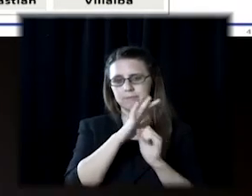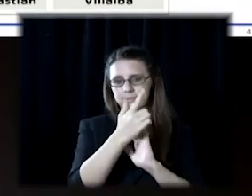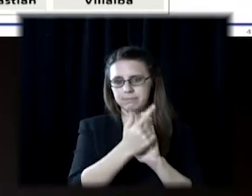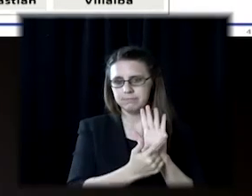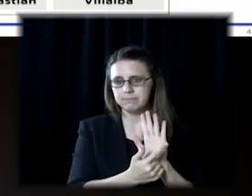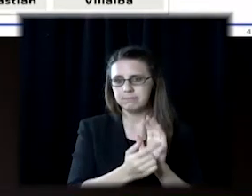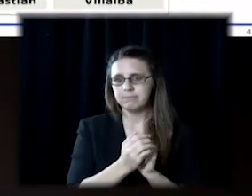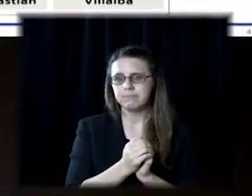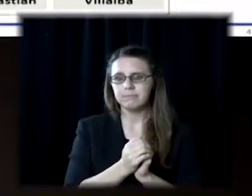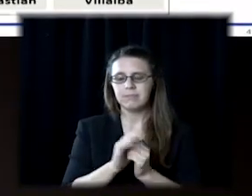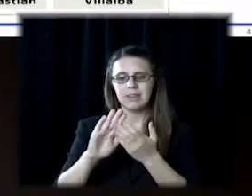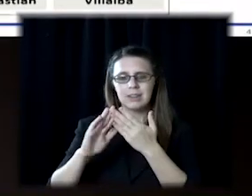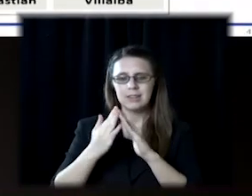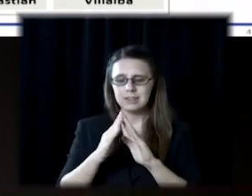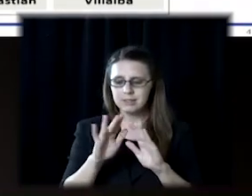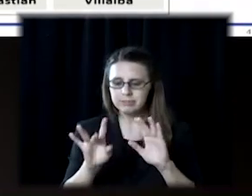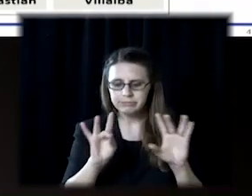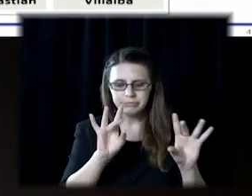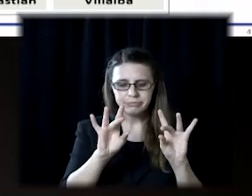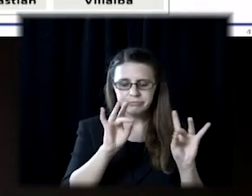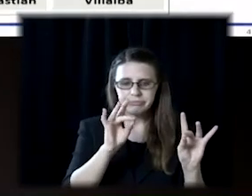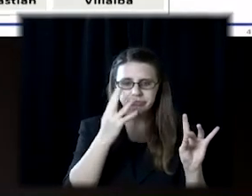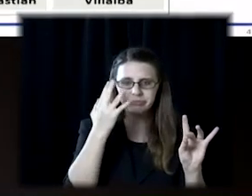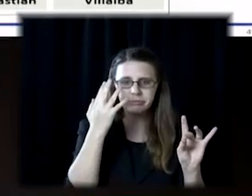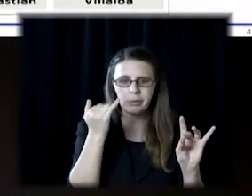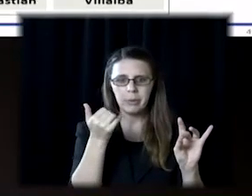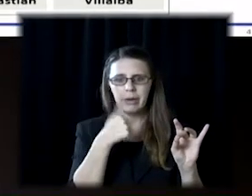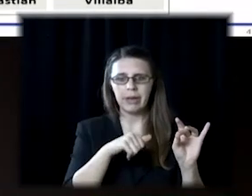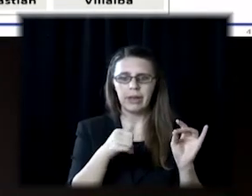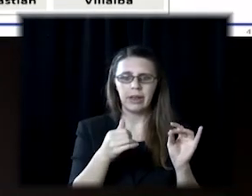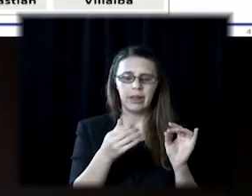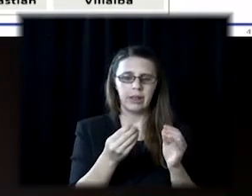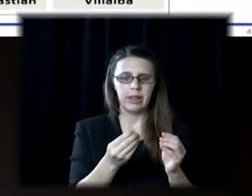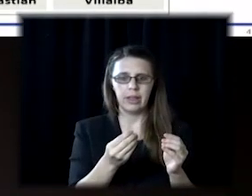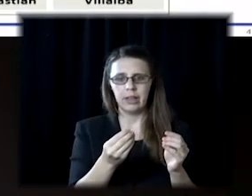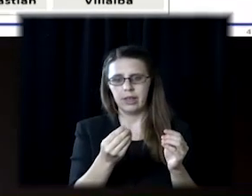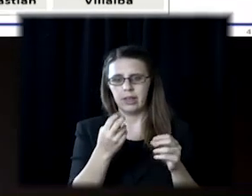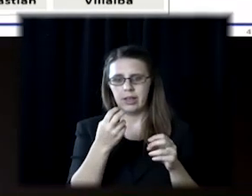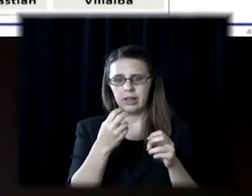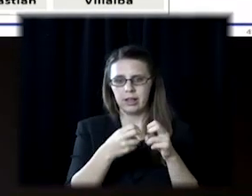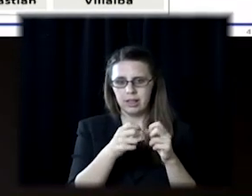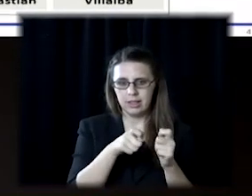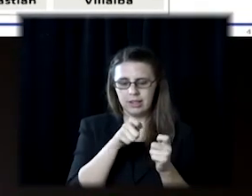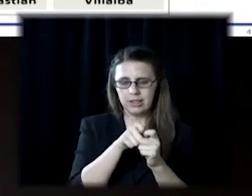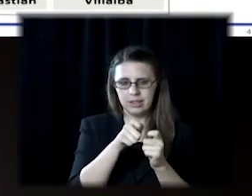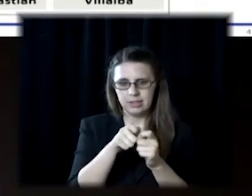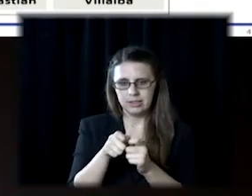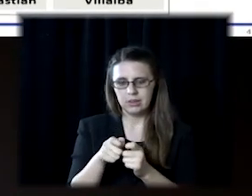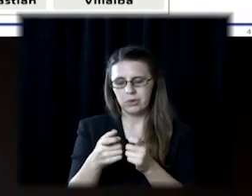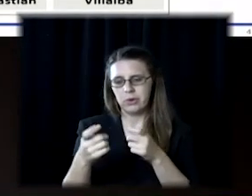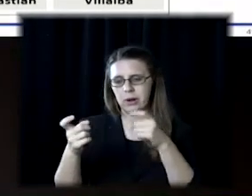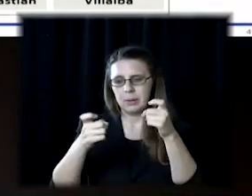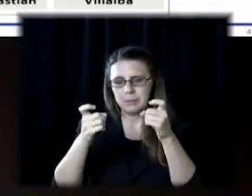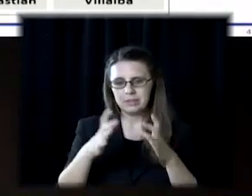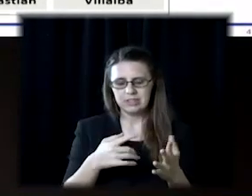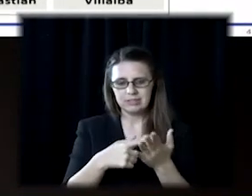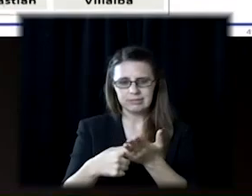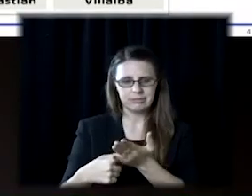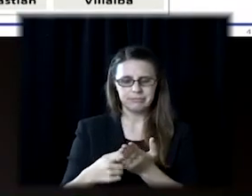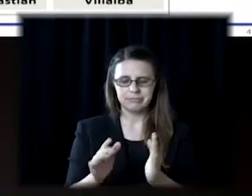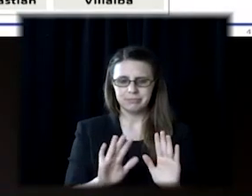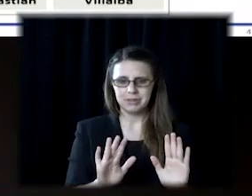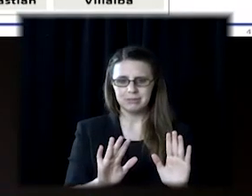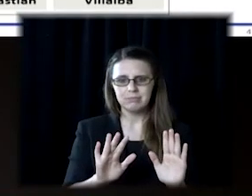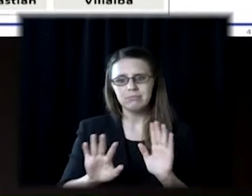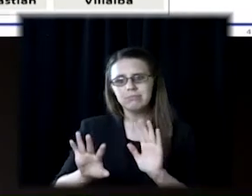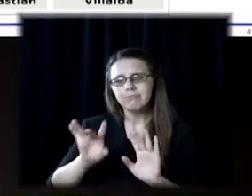These towns were not chosen because of any insolvency or discussion of administration.